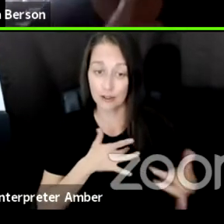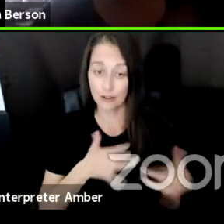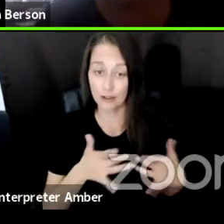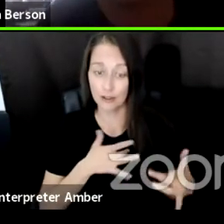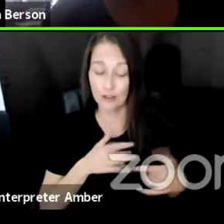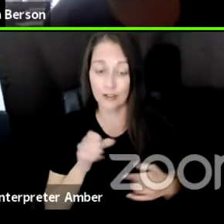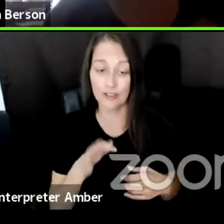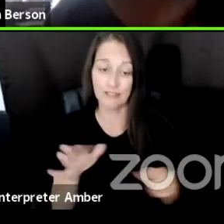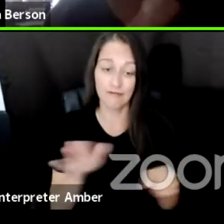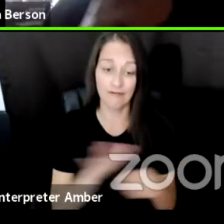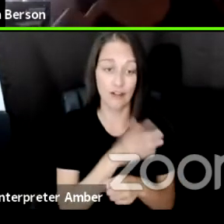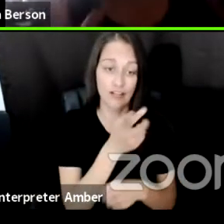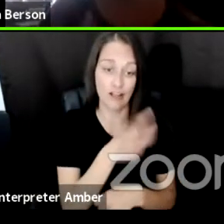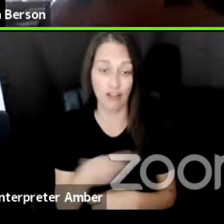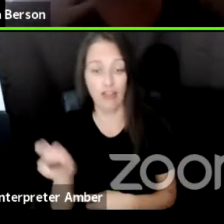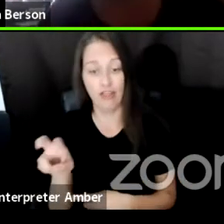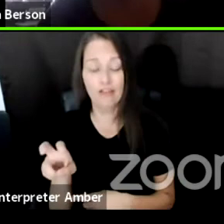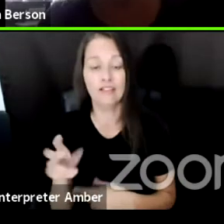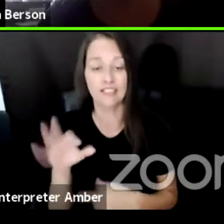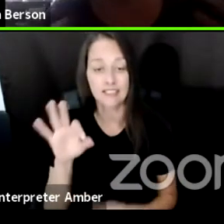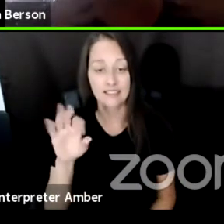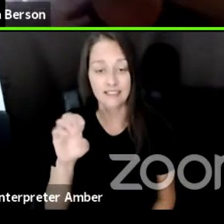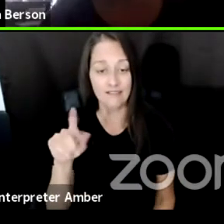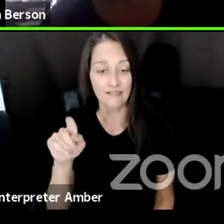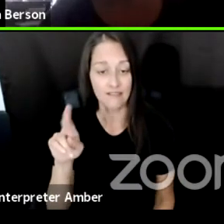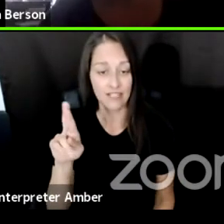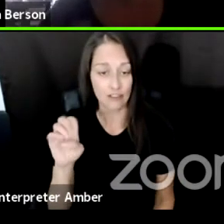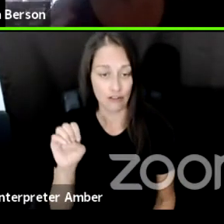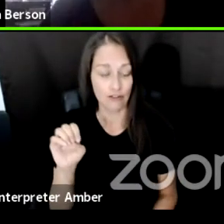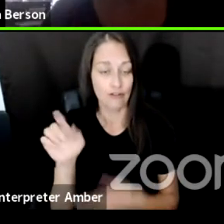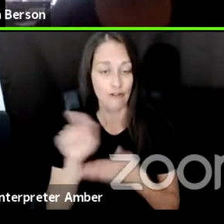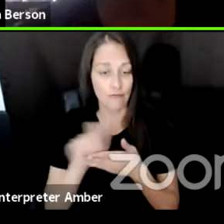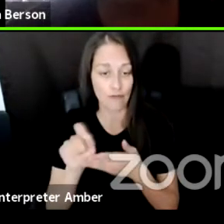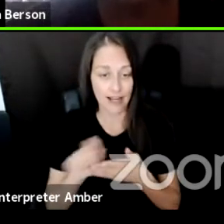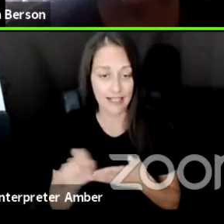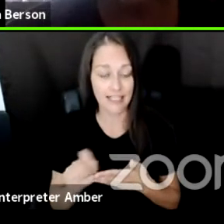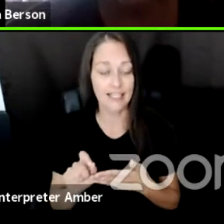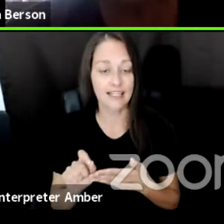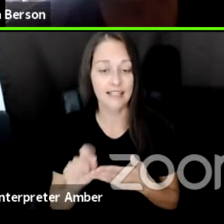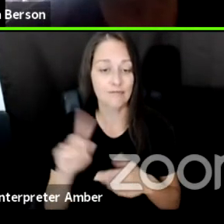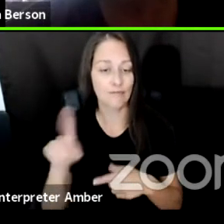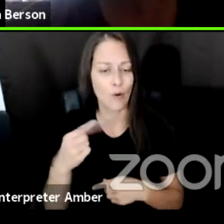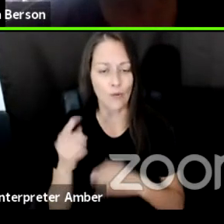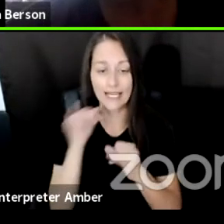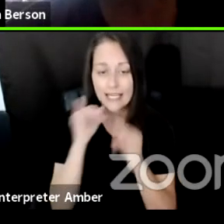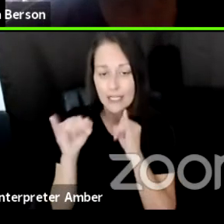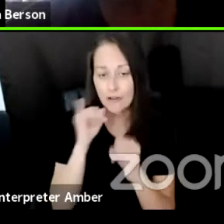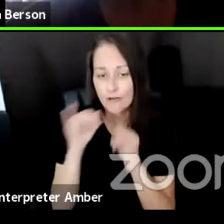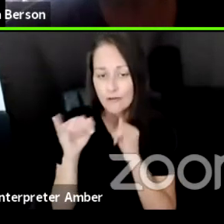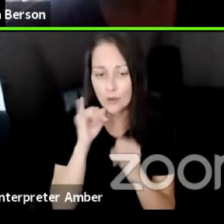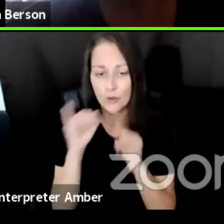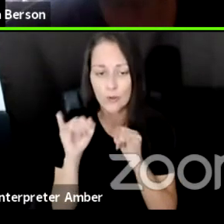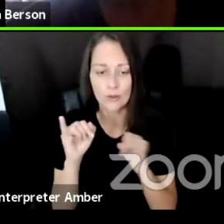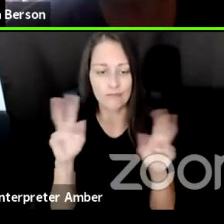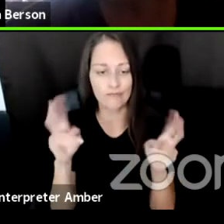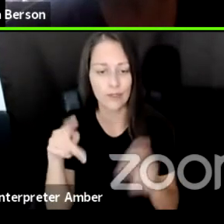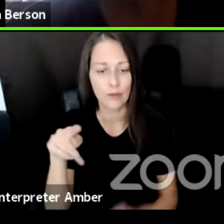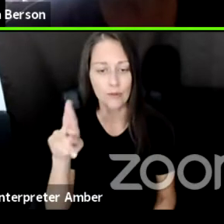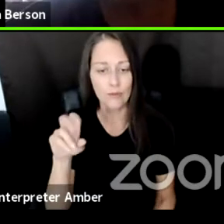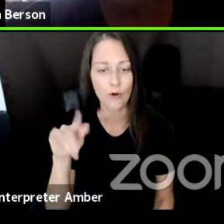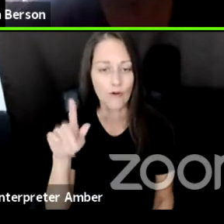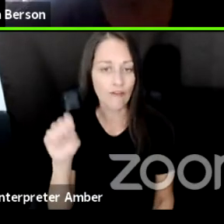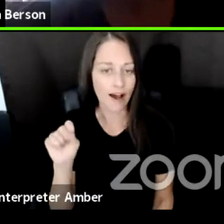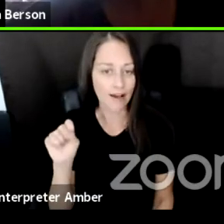of feature writing and sort of, you know, profiles and interviews, that we